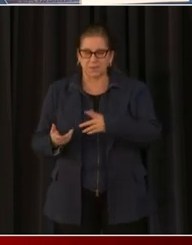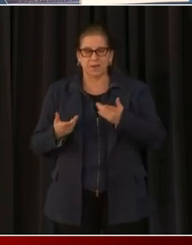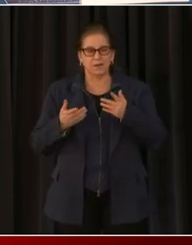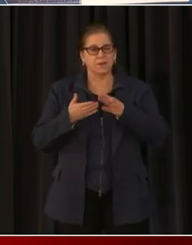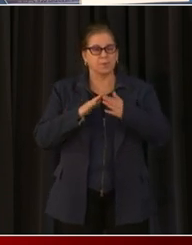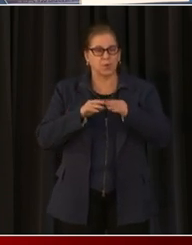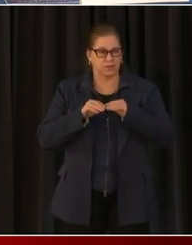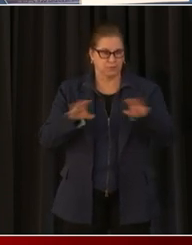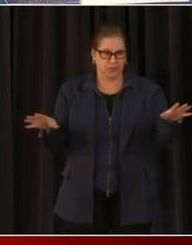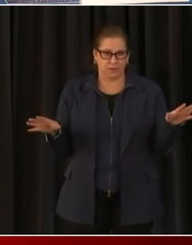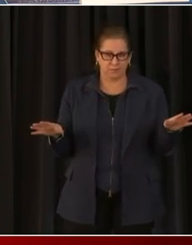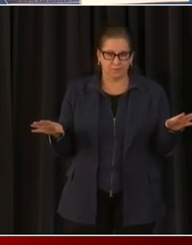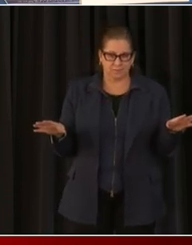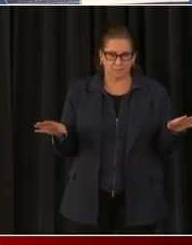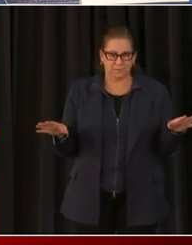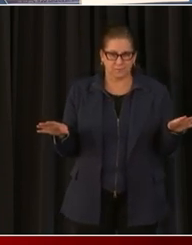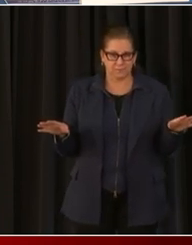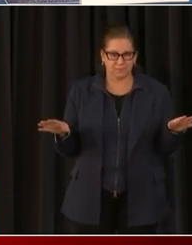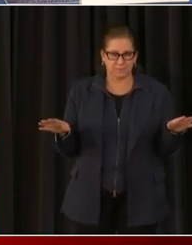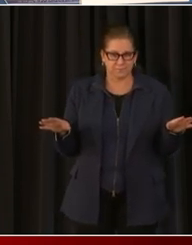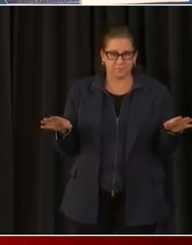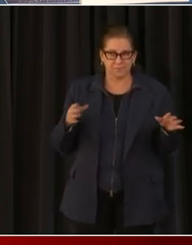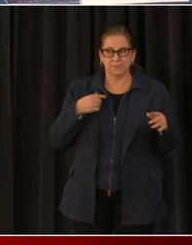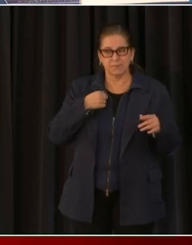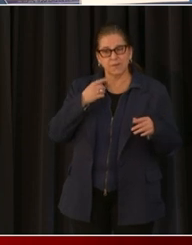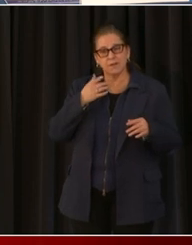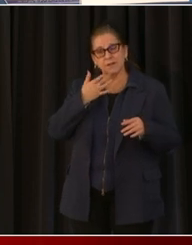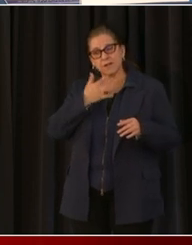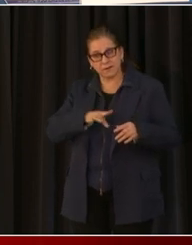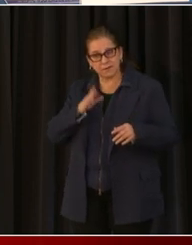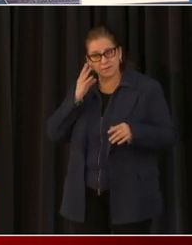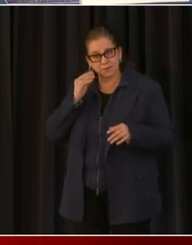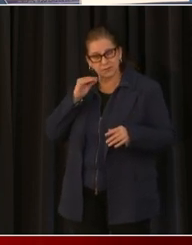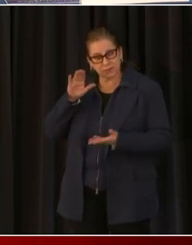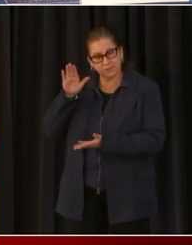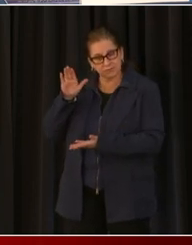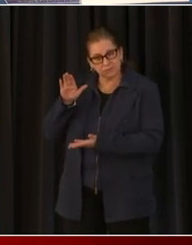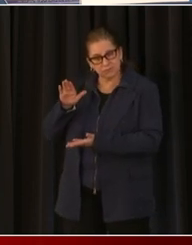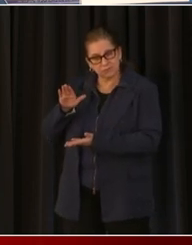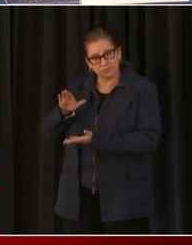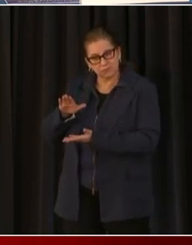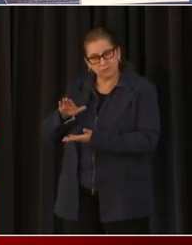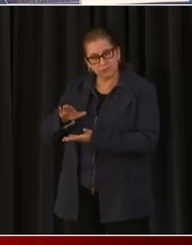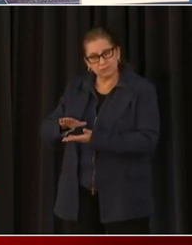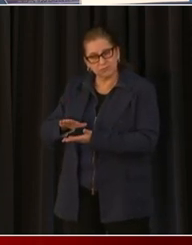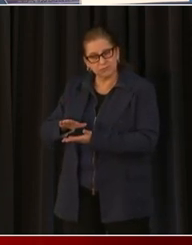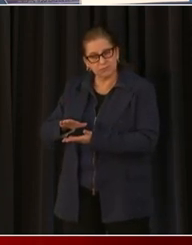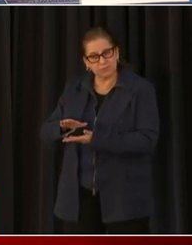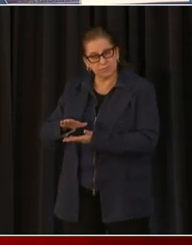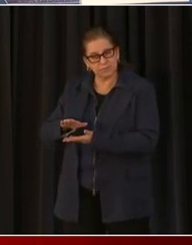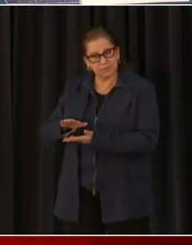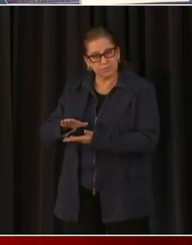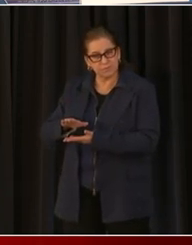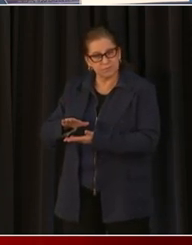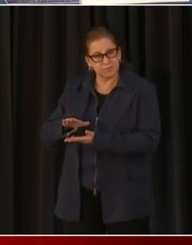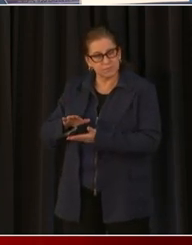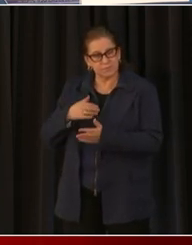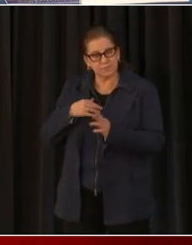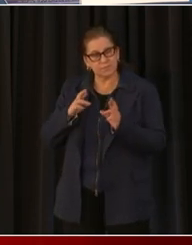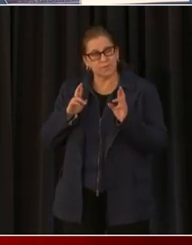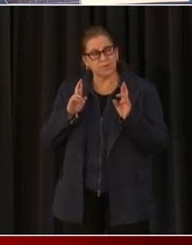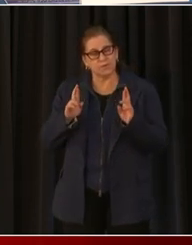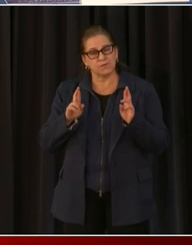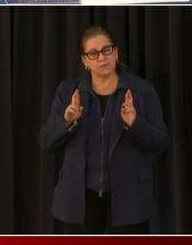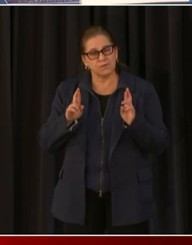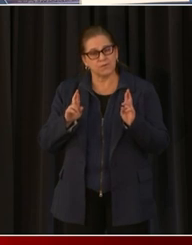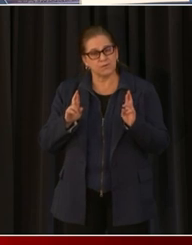were experiencing a downward trend that would have gotten us very close to that minimal community spread or containment that we've been aspiring to